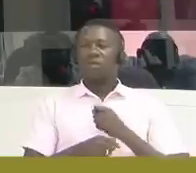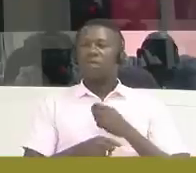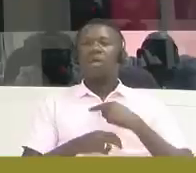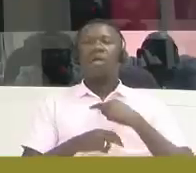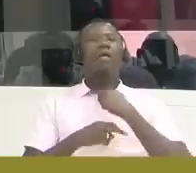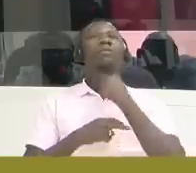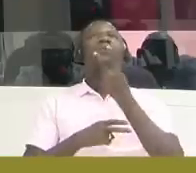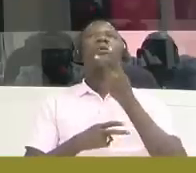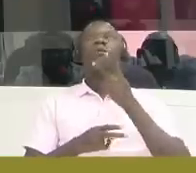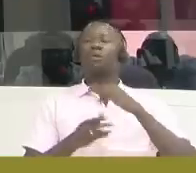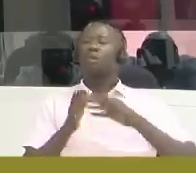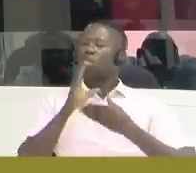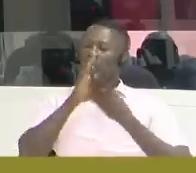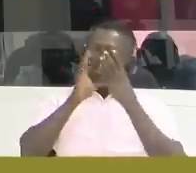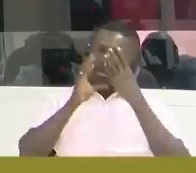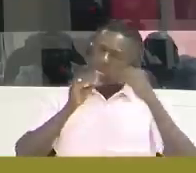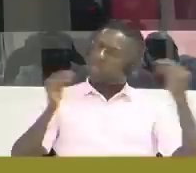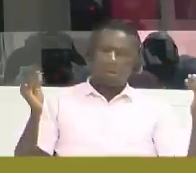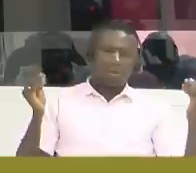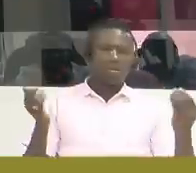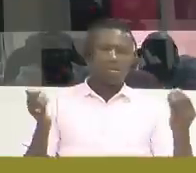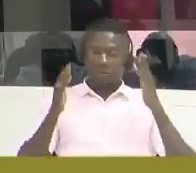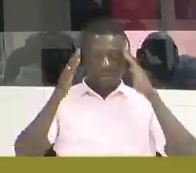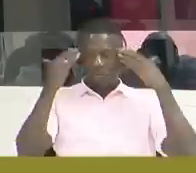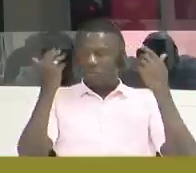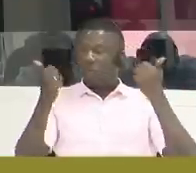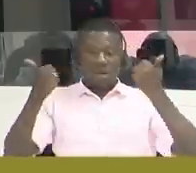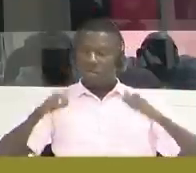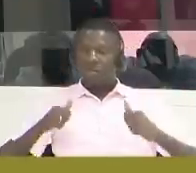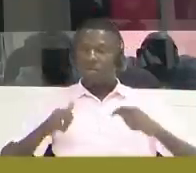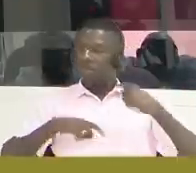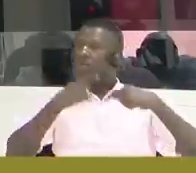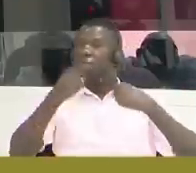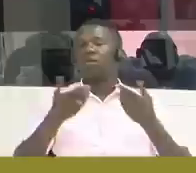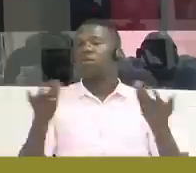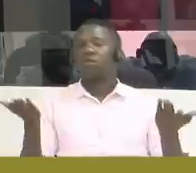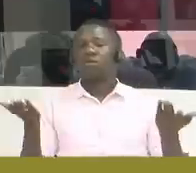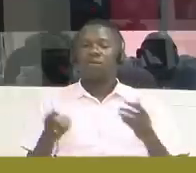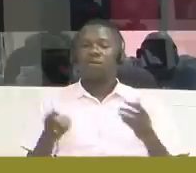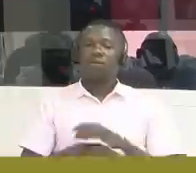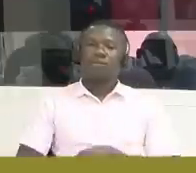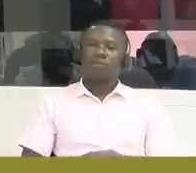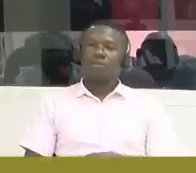scream and I pass out. I didn't know what was happening again.